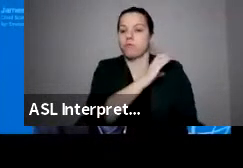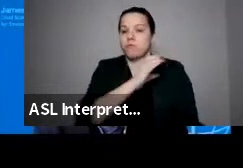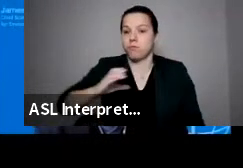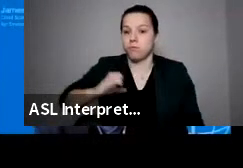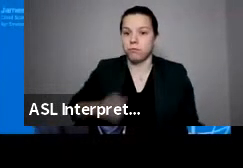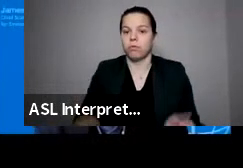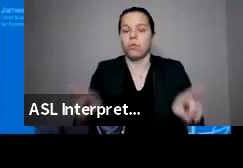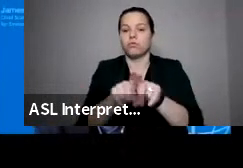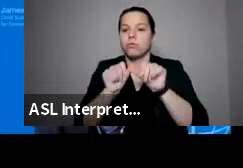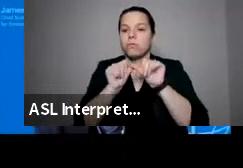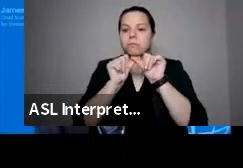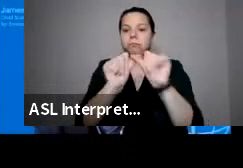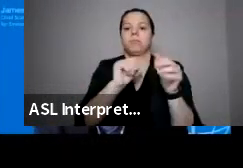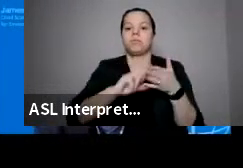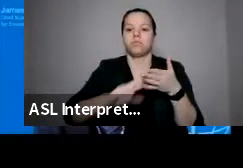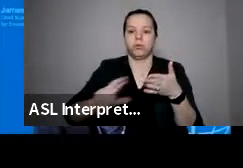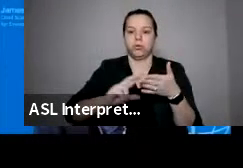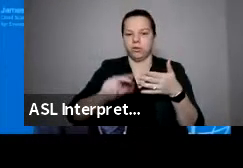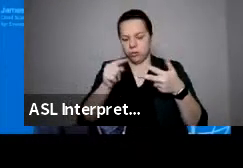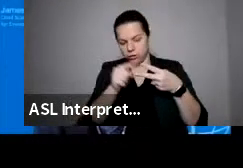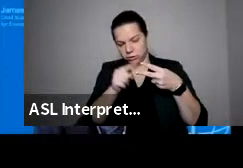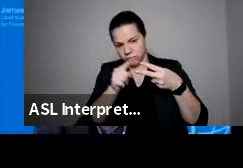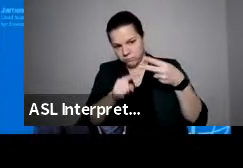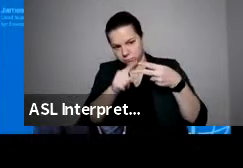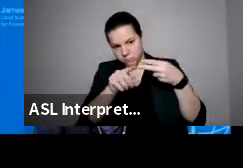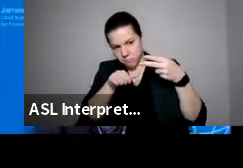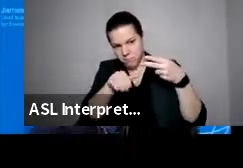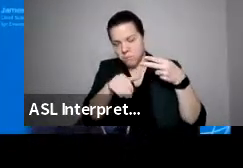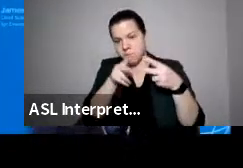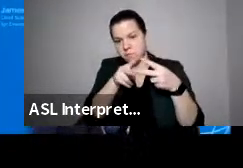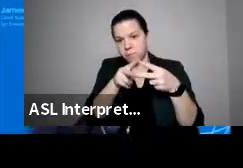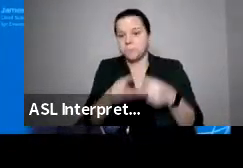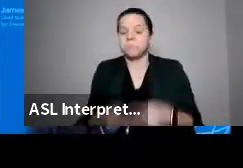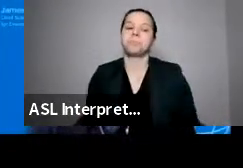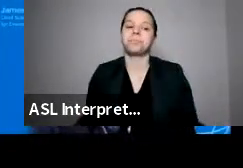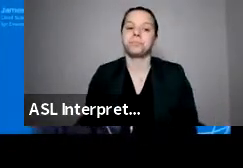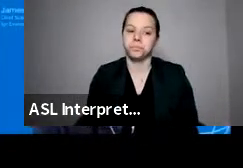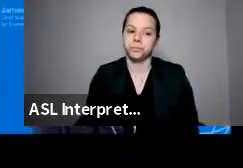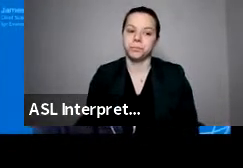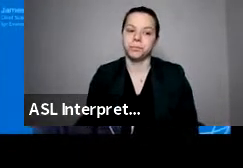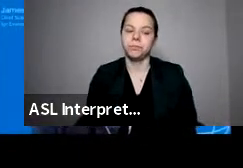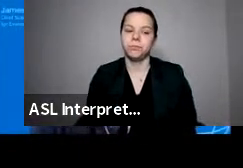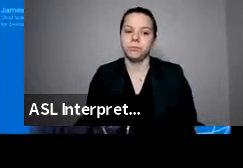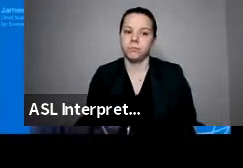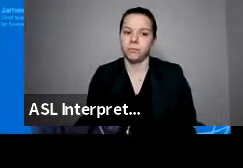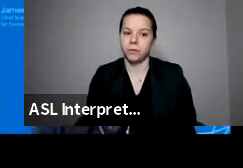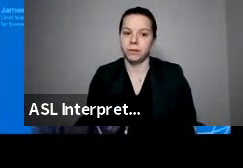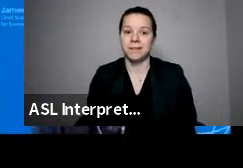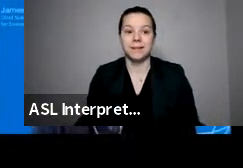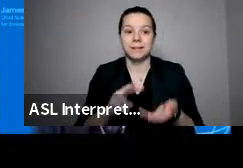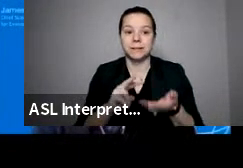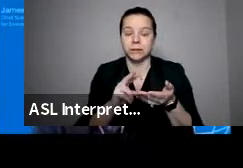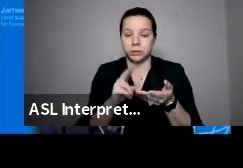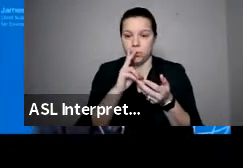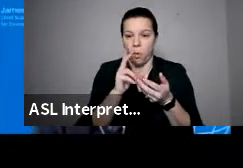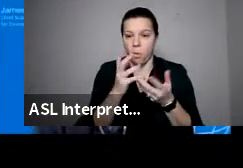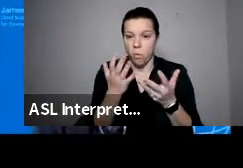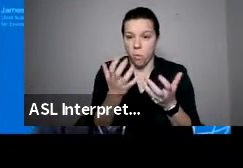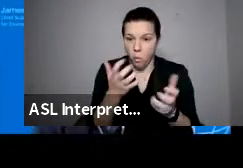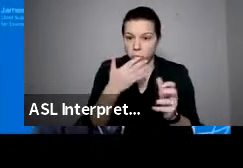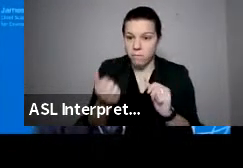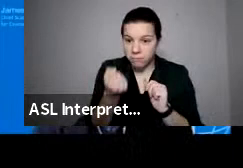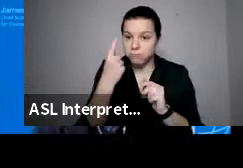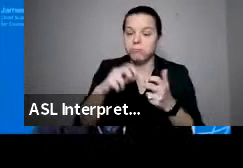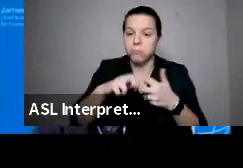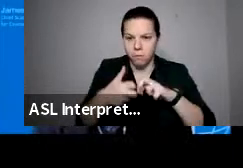ongoing research to advance our knowledge in this space. So in addition to better understanding the problem,